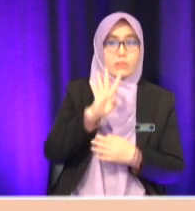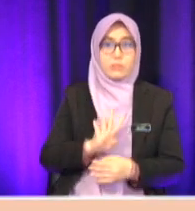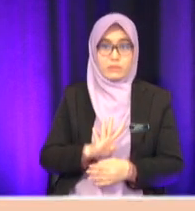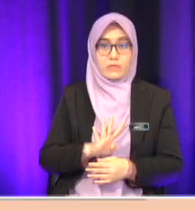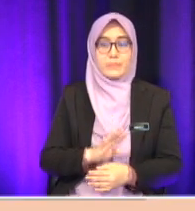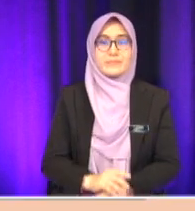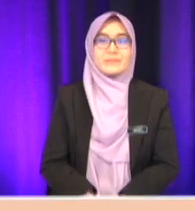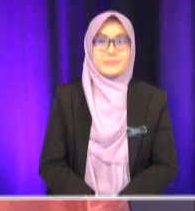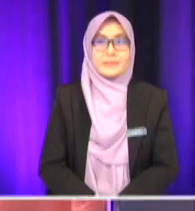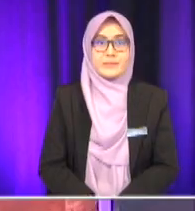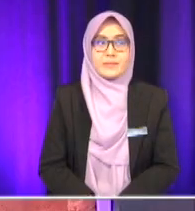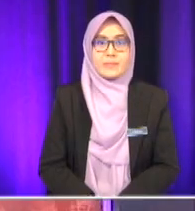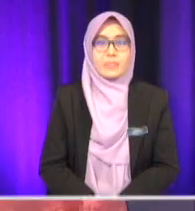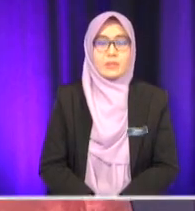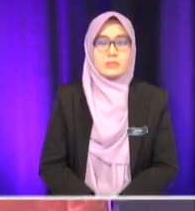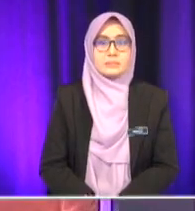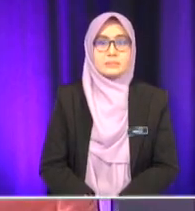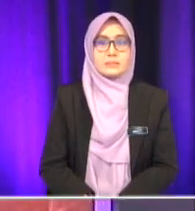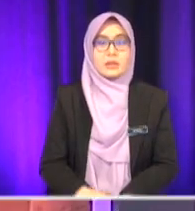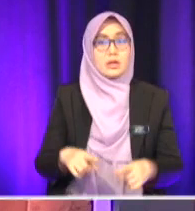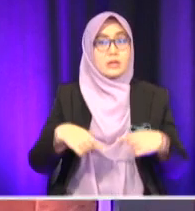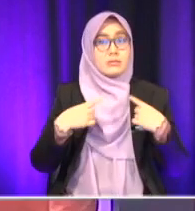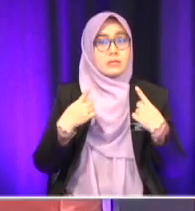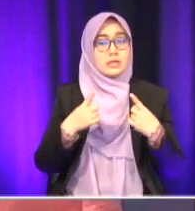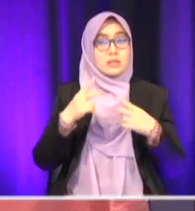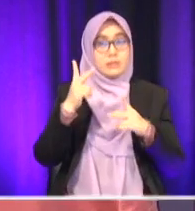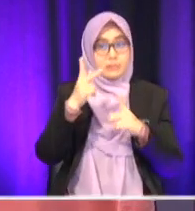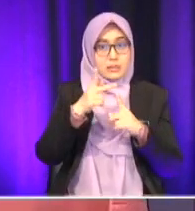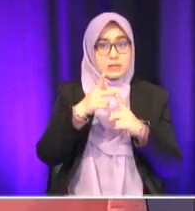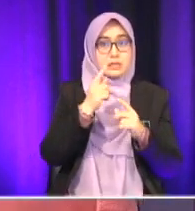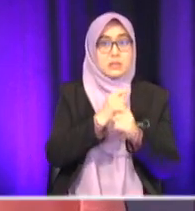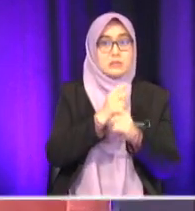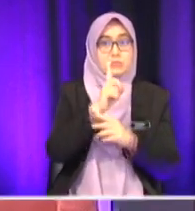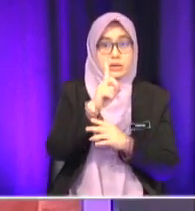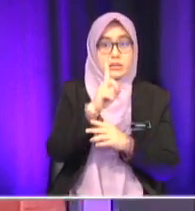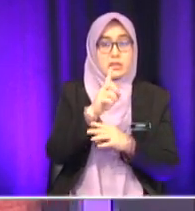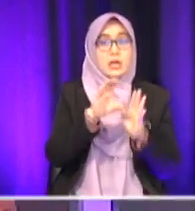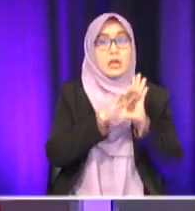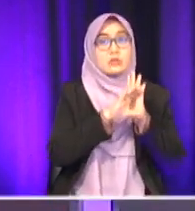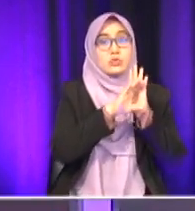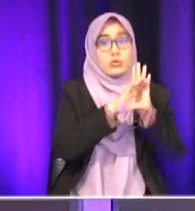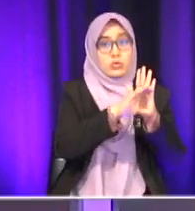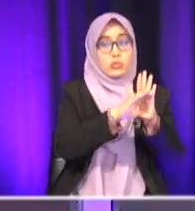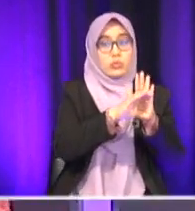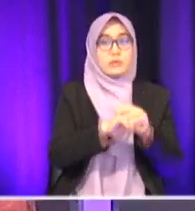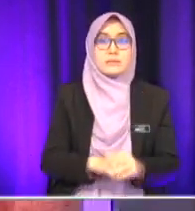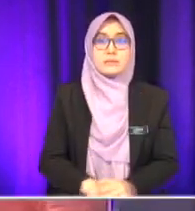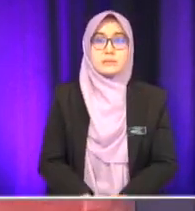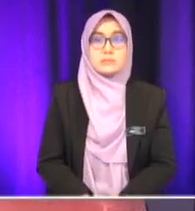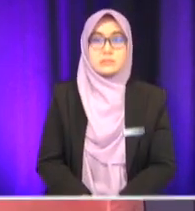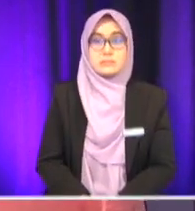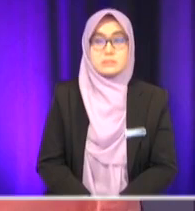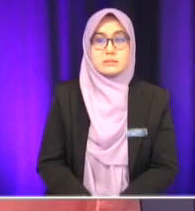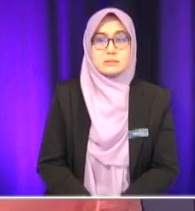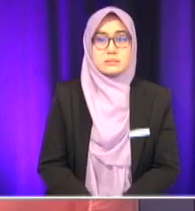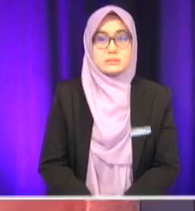Okay. So let's go to task 1. Okay, for example, okay, this is question 33